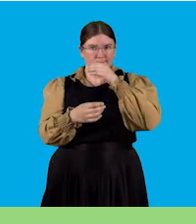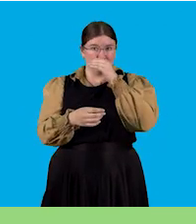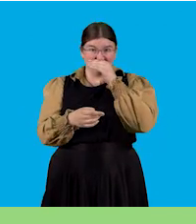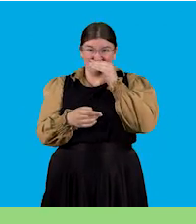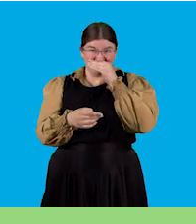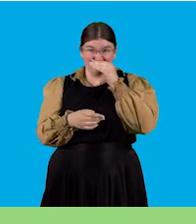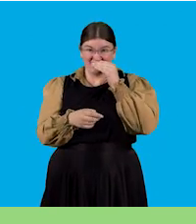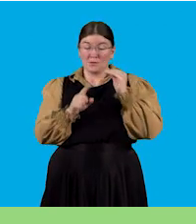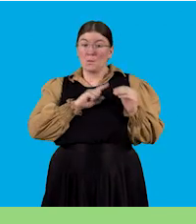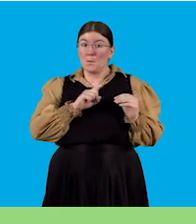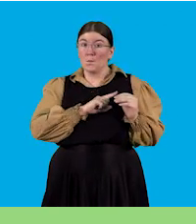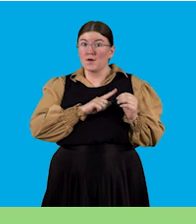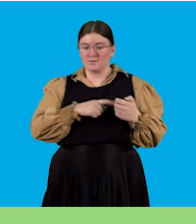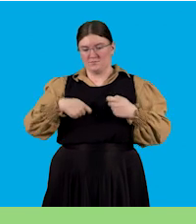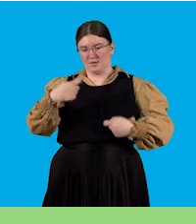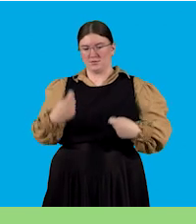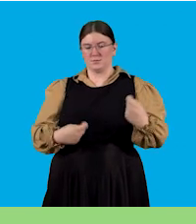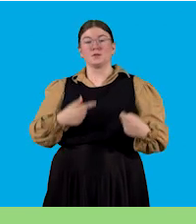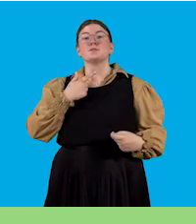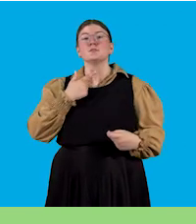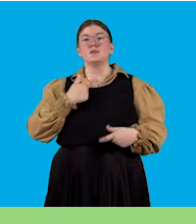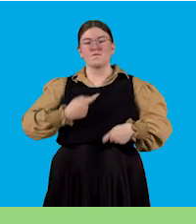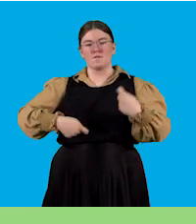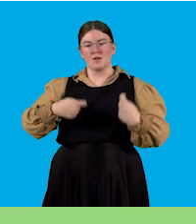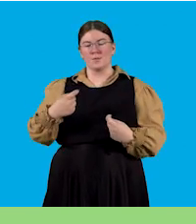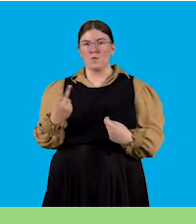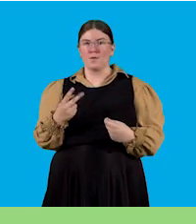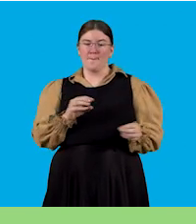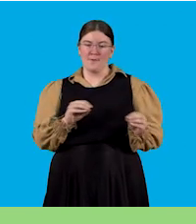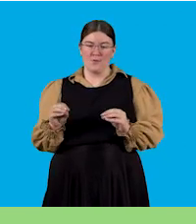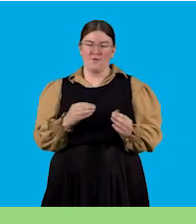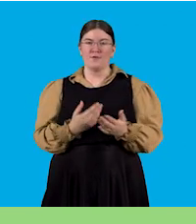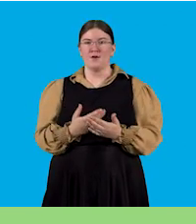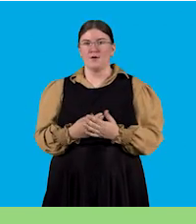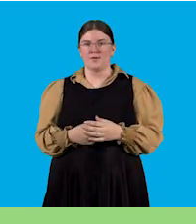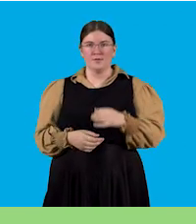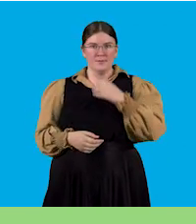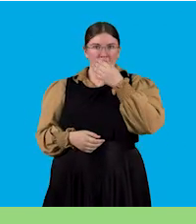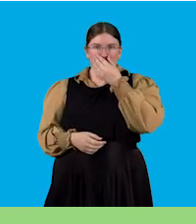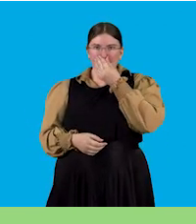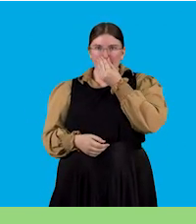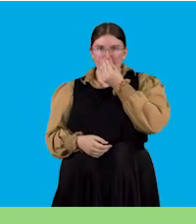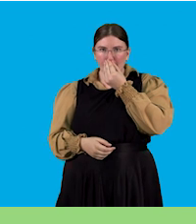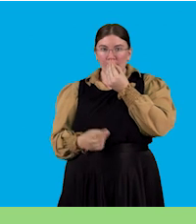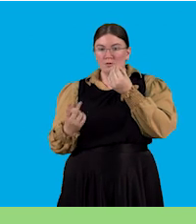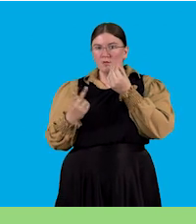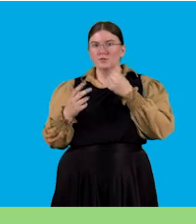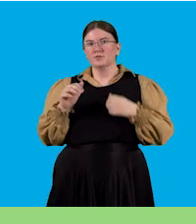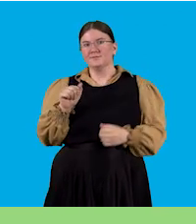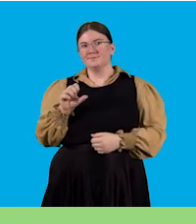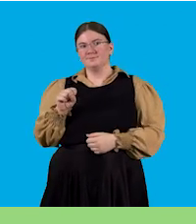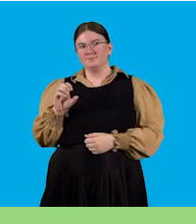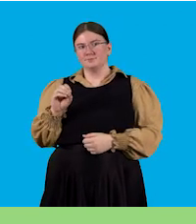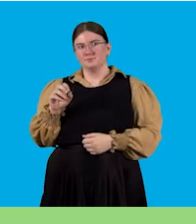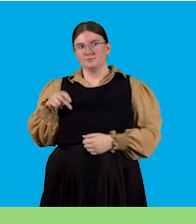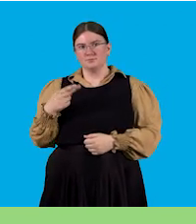allow flexibility and movement of the neck, and also to allow the esophagus to fit in